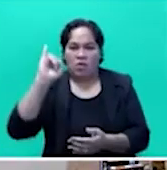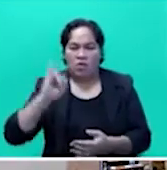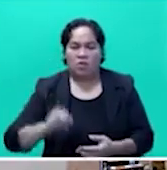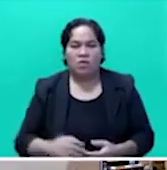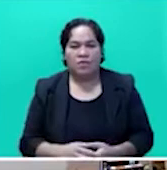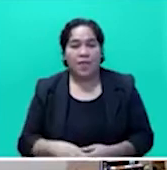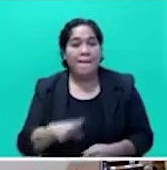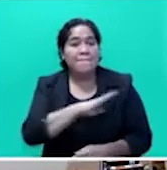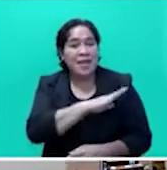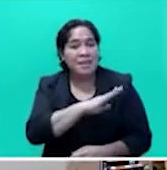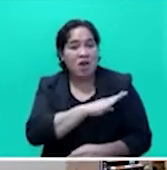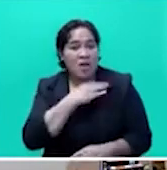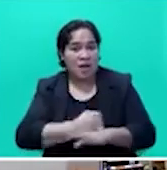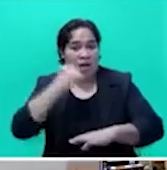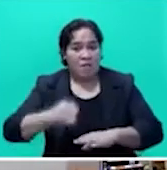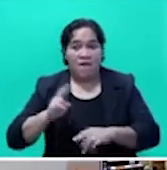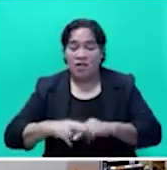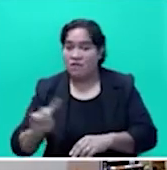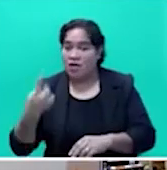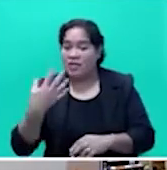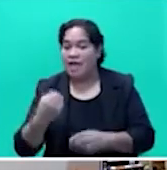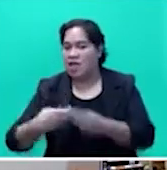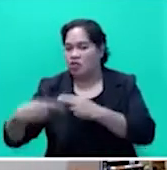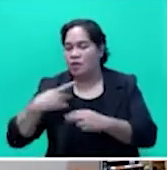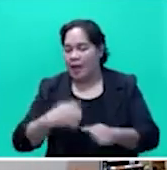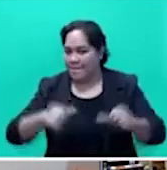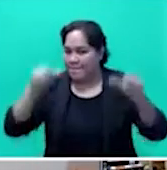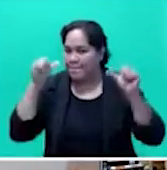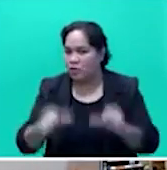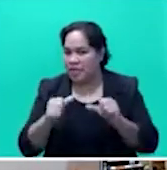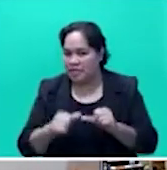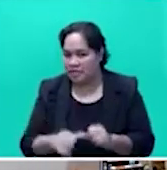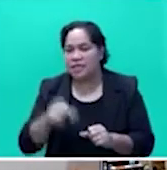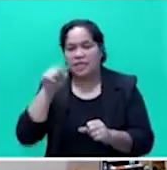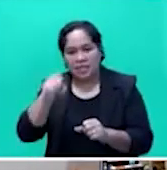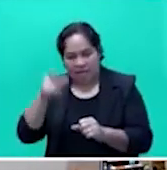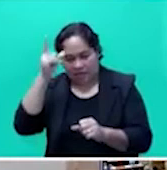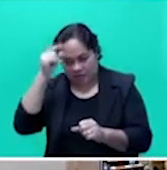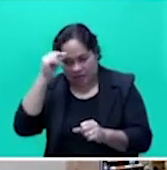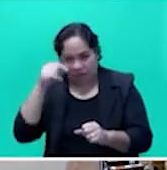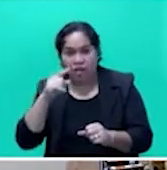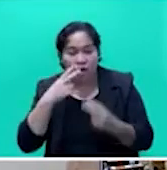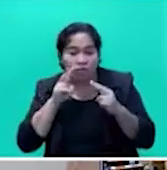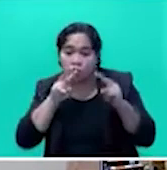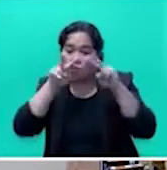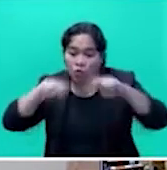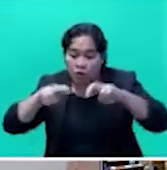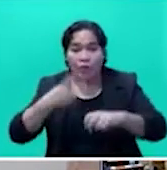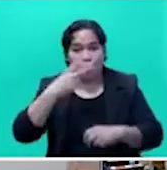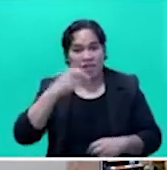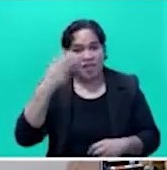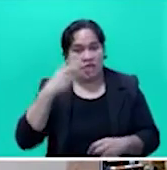The Bainimarama government and the Fiji First government has a history of protecting the best interests of Itoke. We only have to look at the protections in the